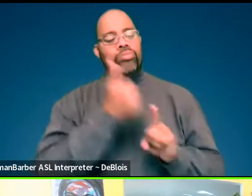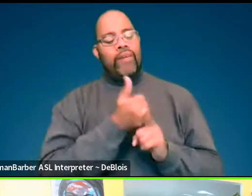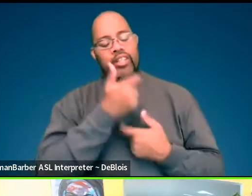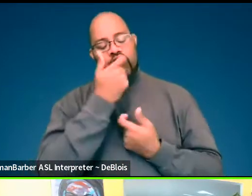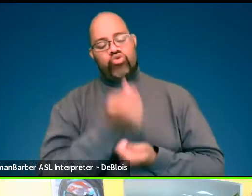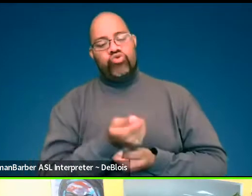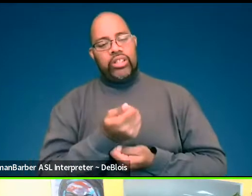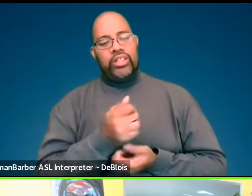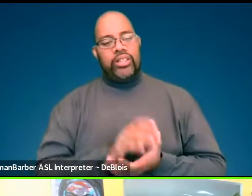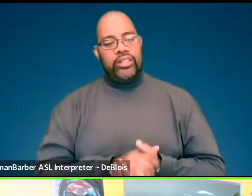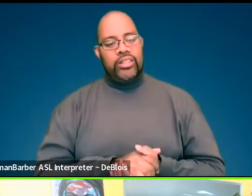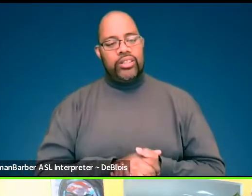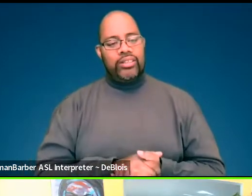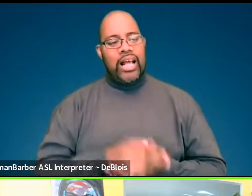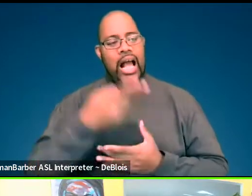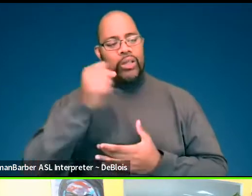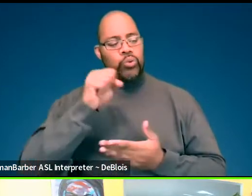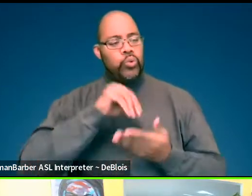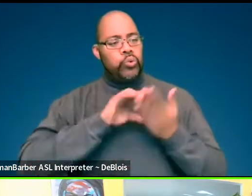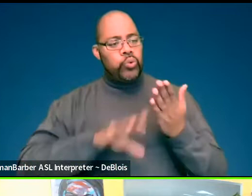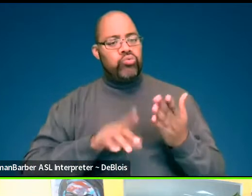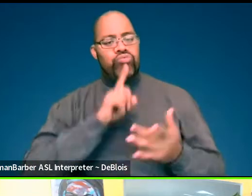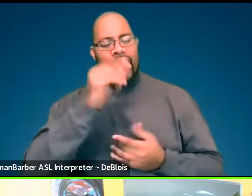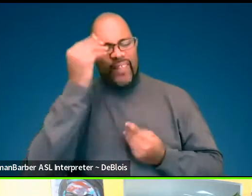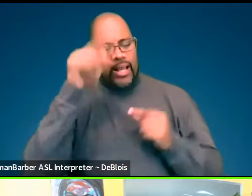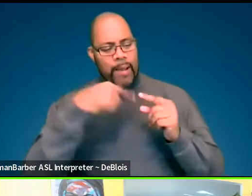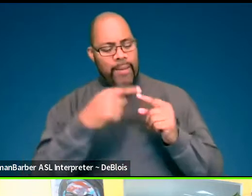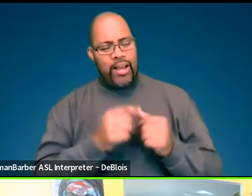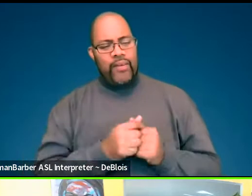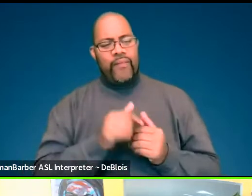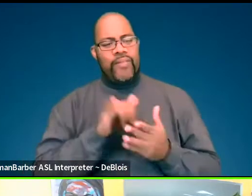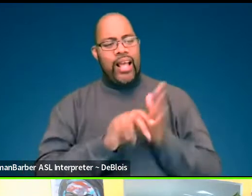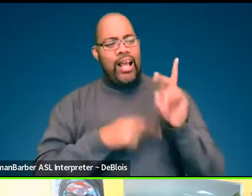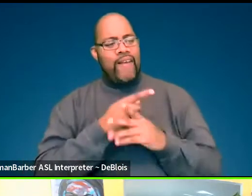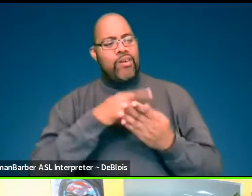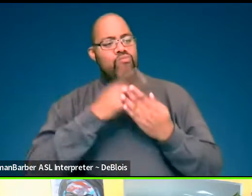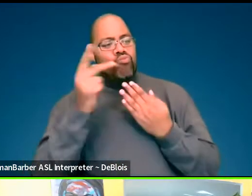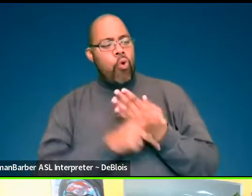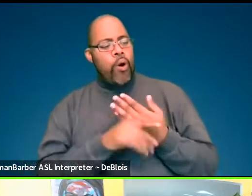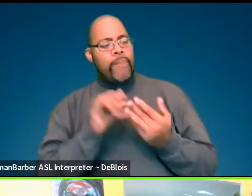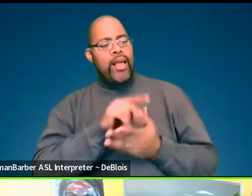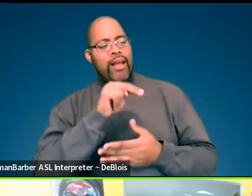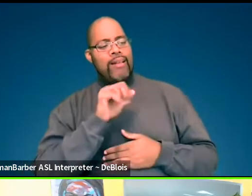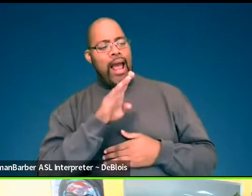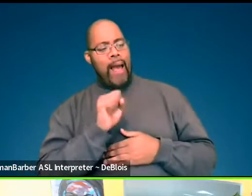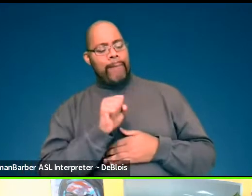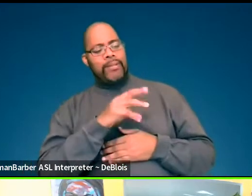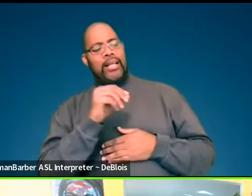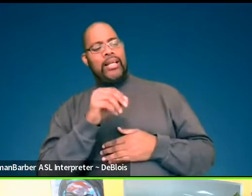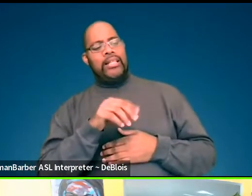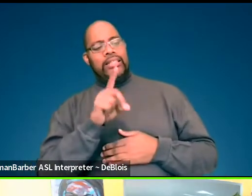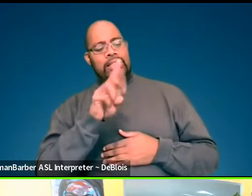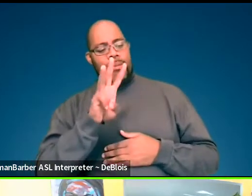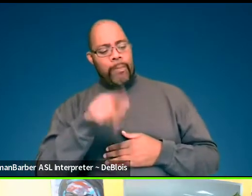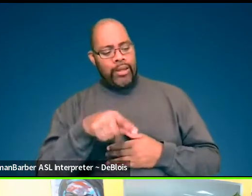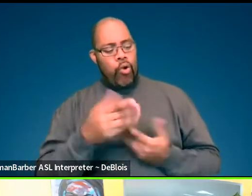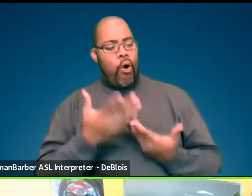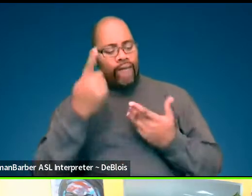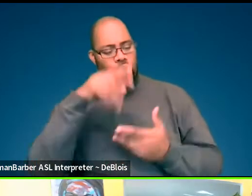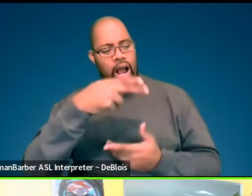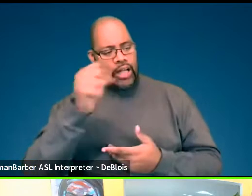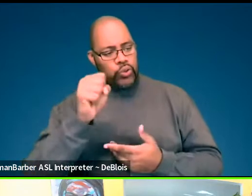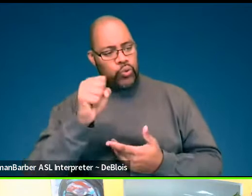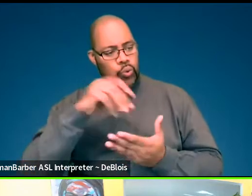interested, high school students, to really think about the kind of programs that NABS and DWP offers for high school